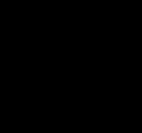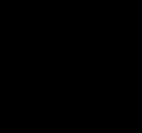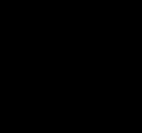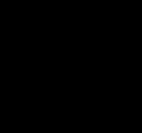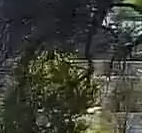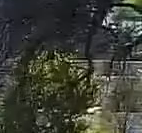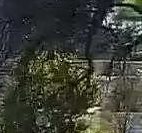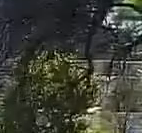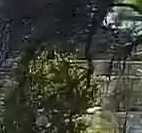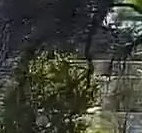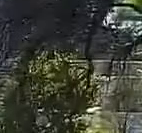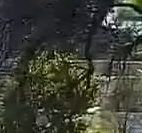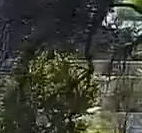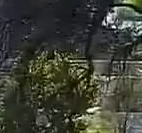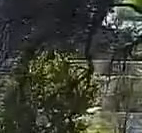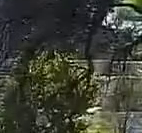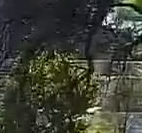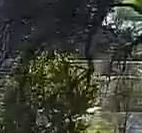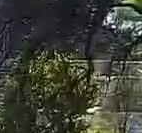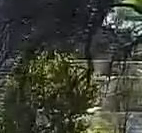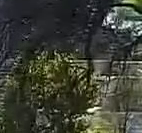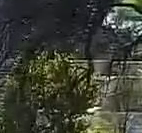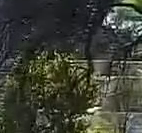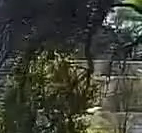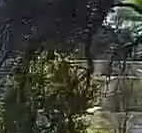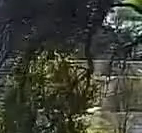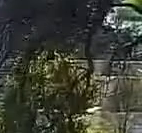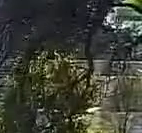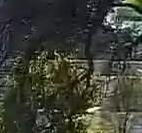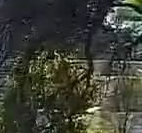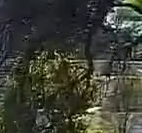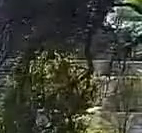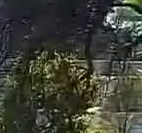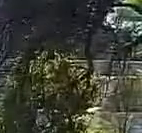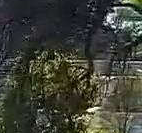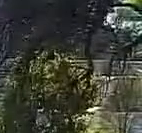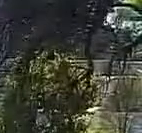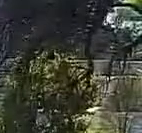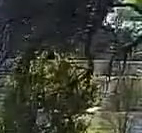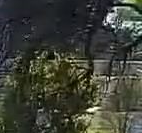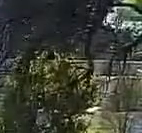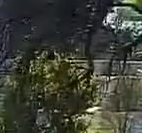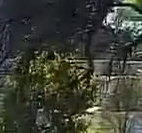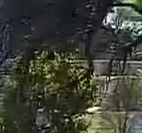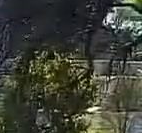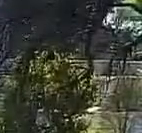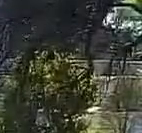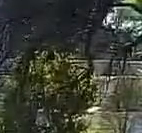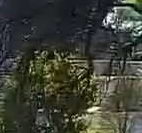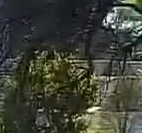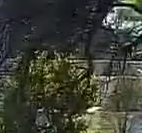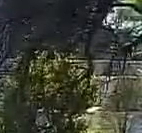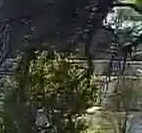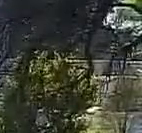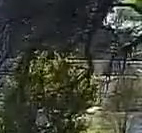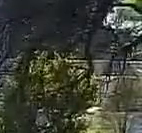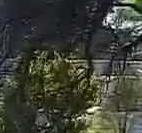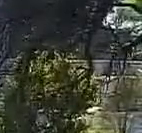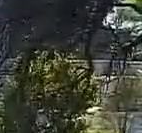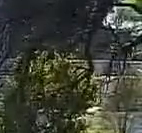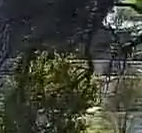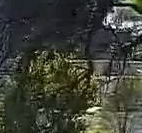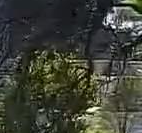the 670 ballots that we wouldn't have moved to that we put it in with a risk limit of 10%